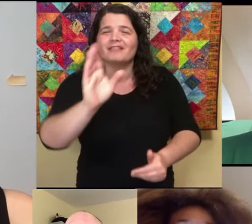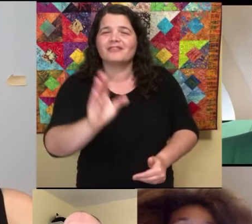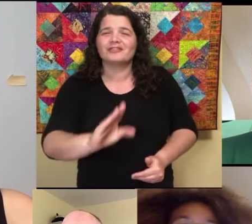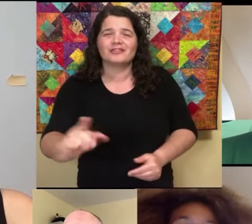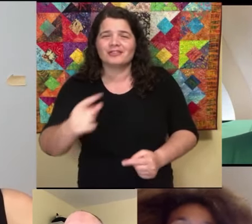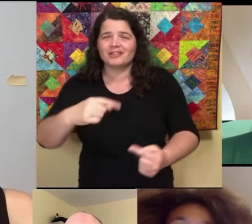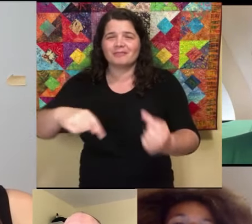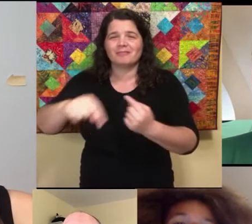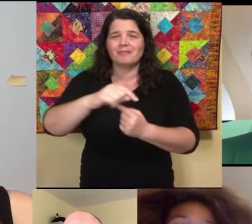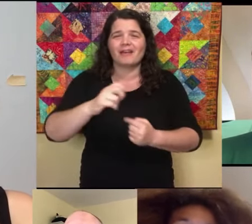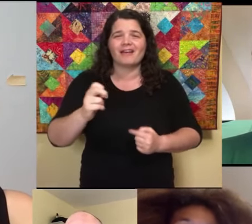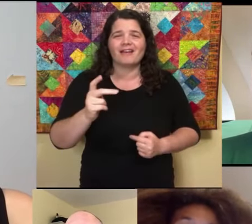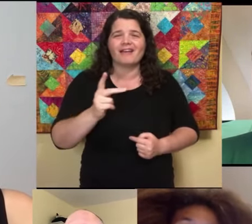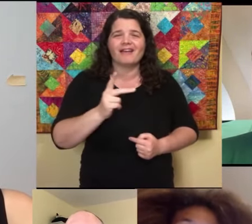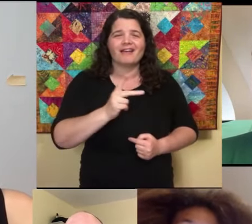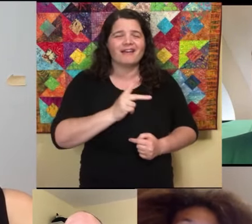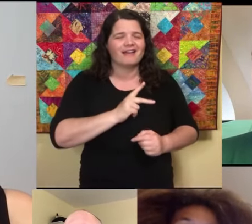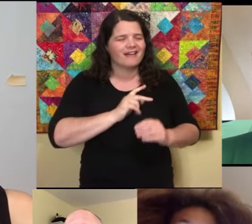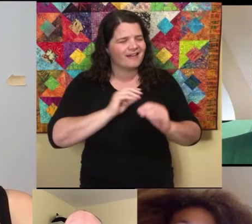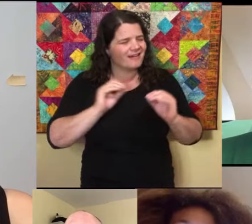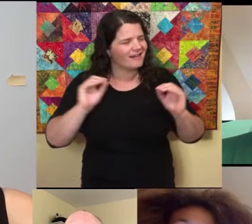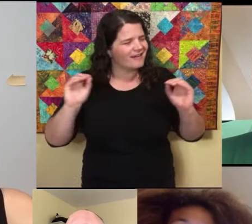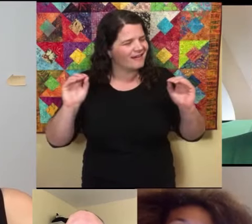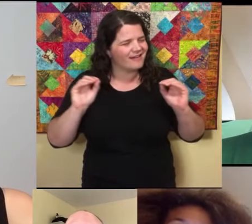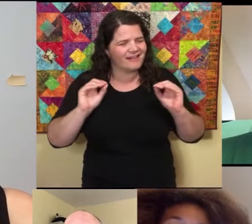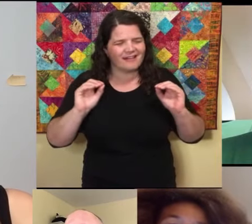forward. Never turning